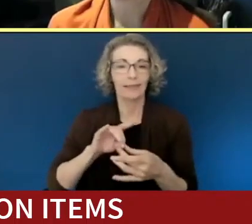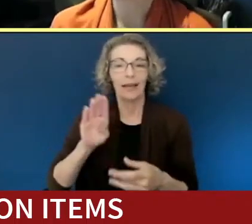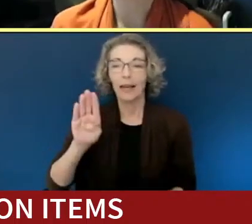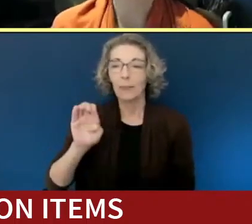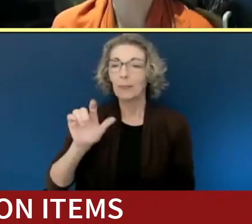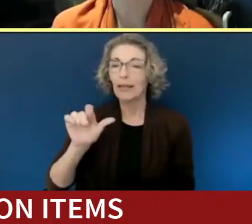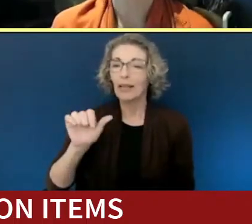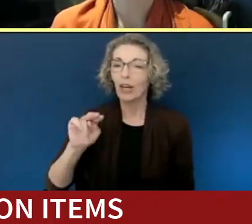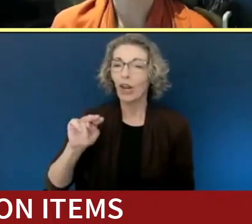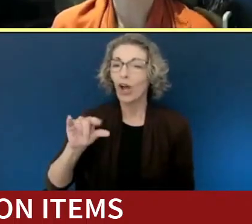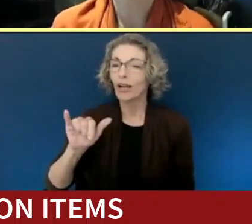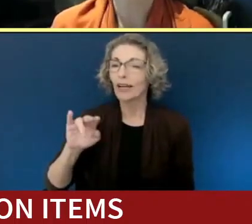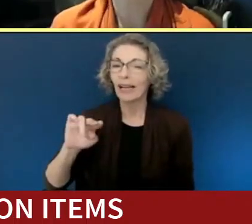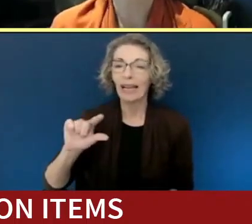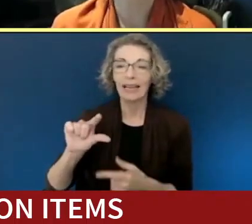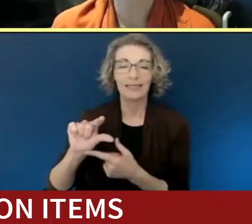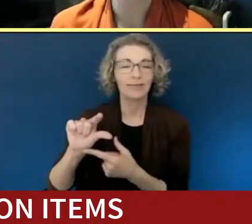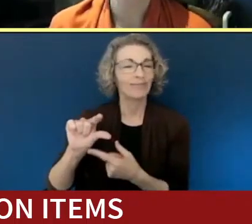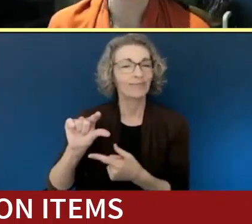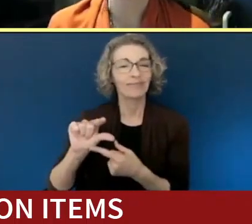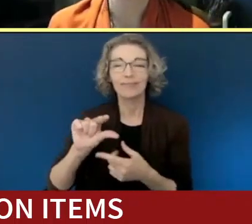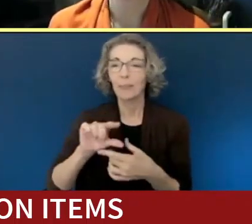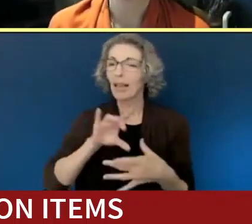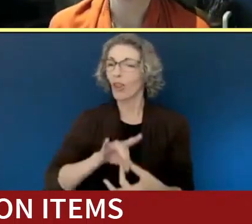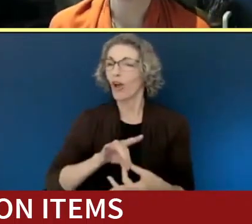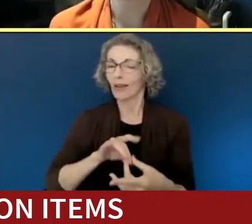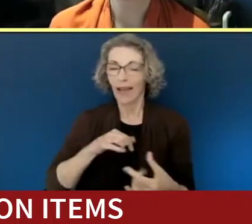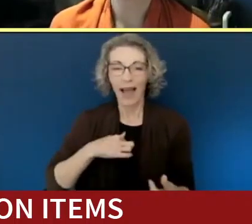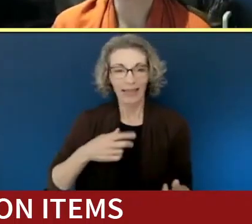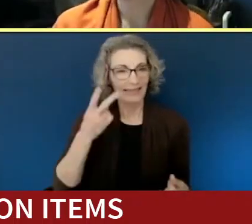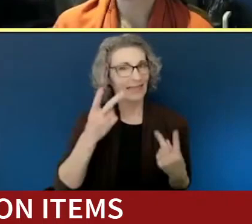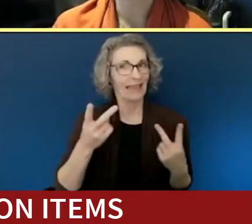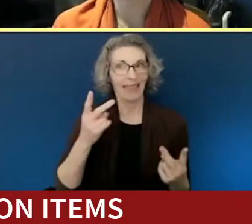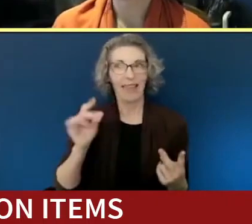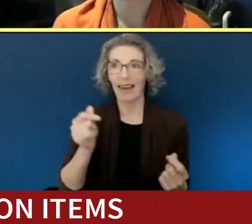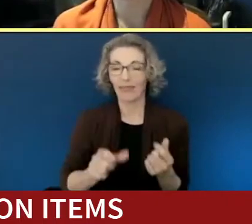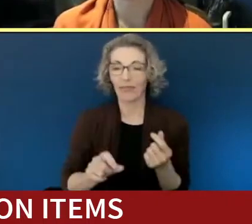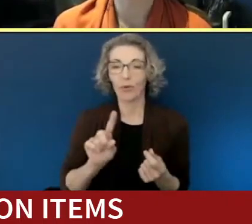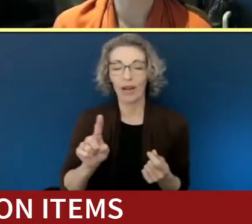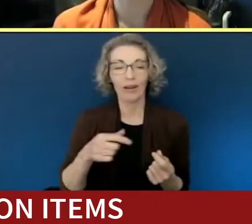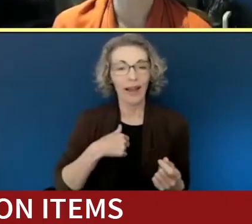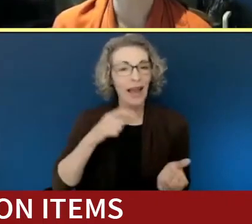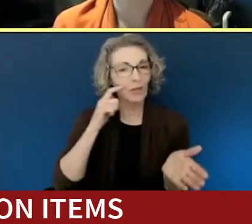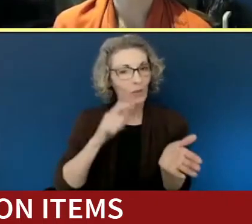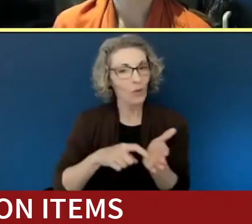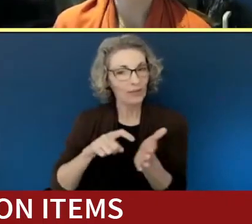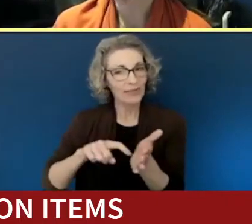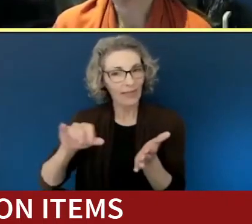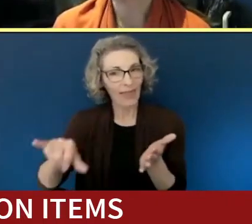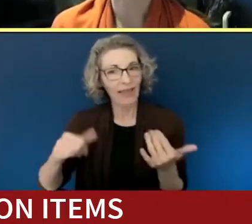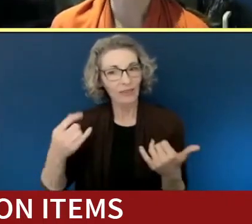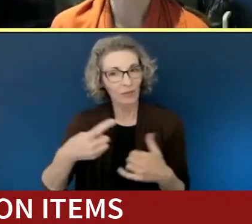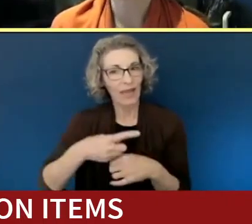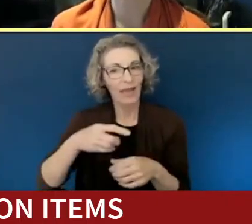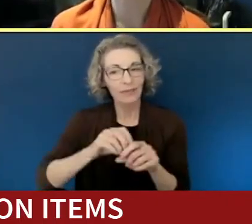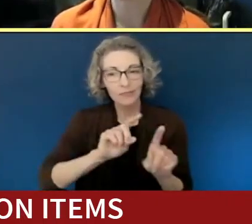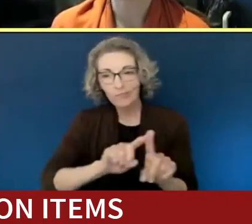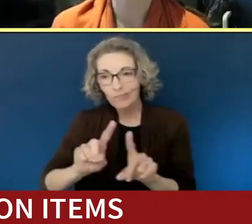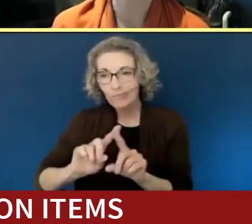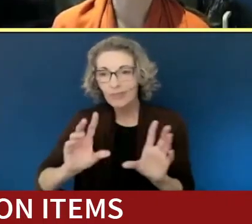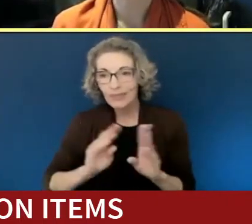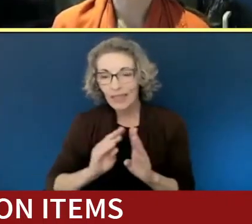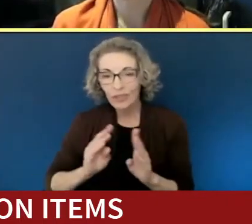everywhere. And so I think that's something that I noticed in various sessions, is the power